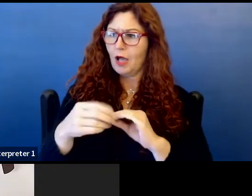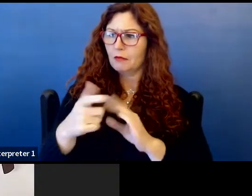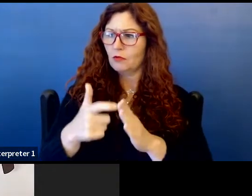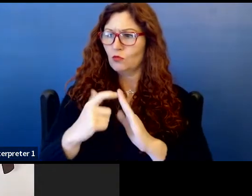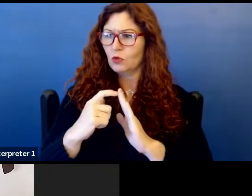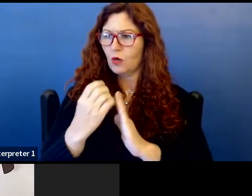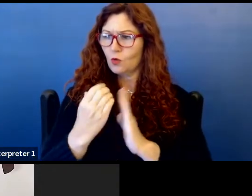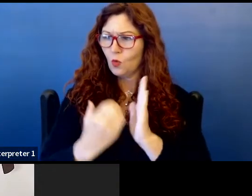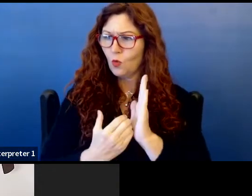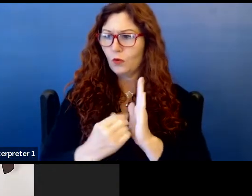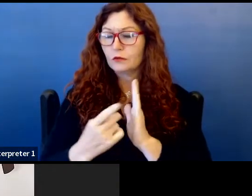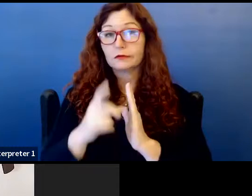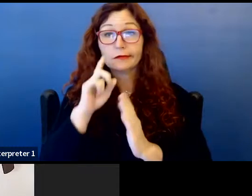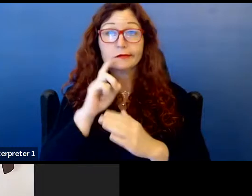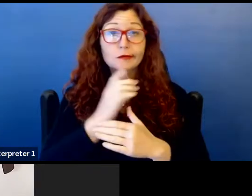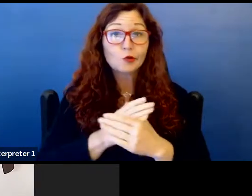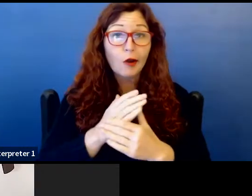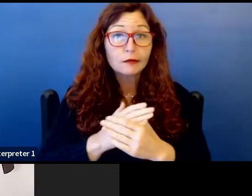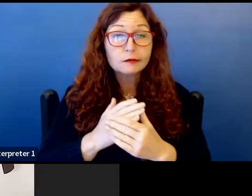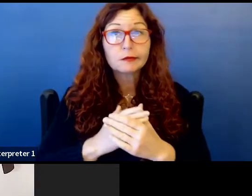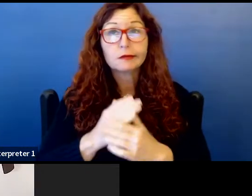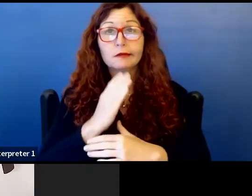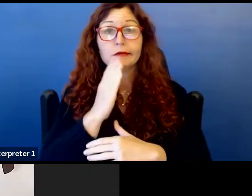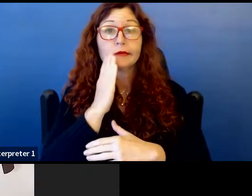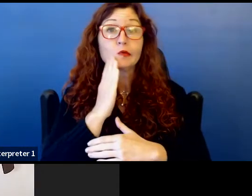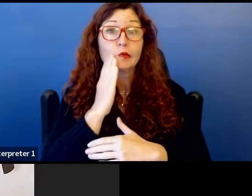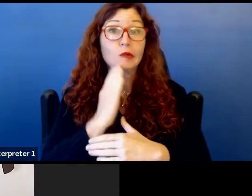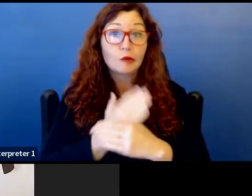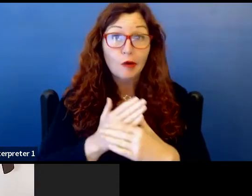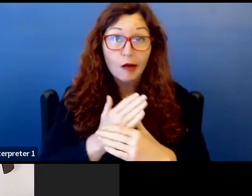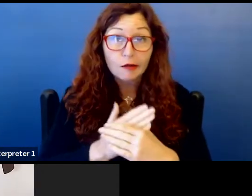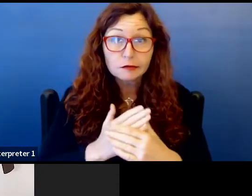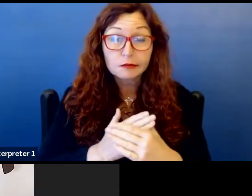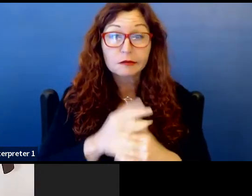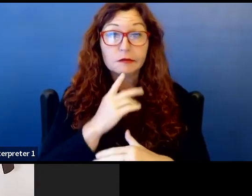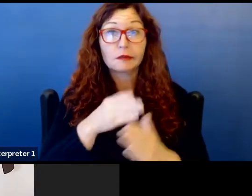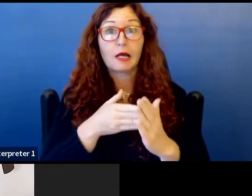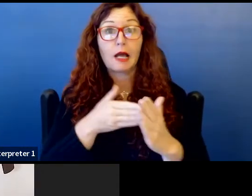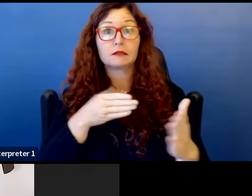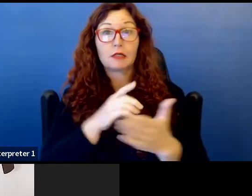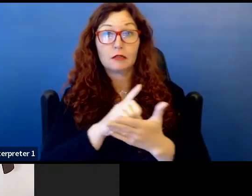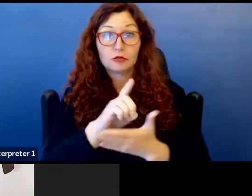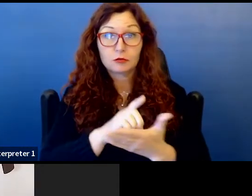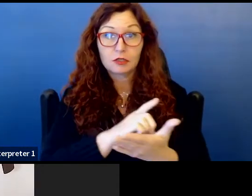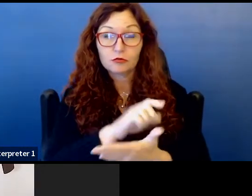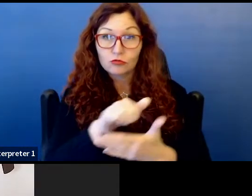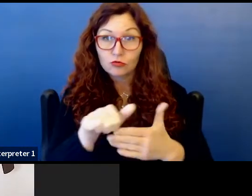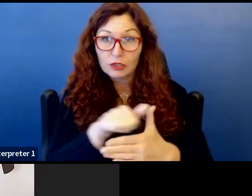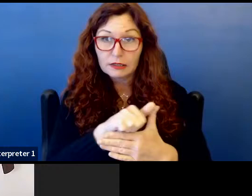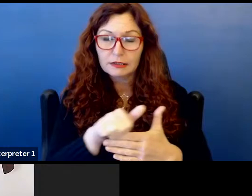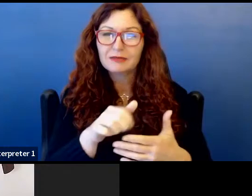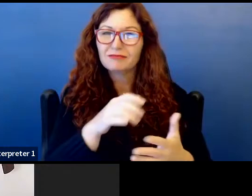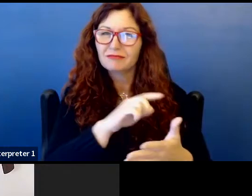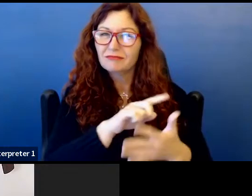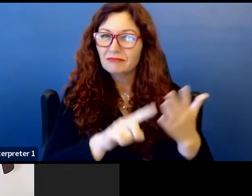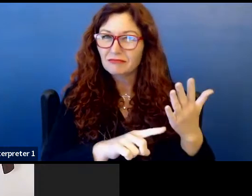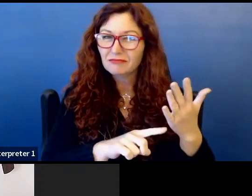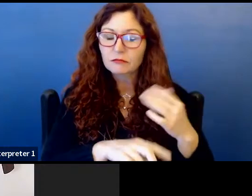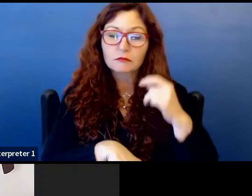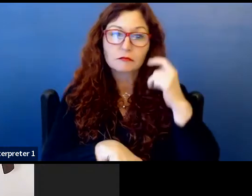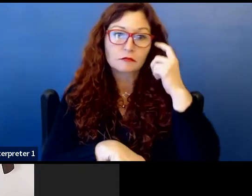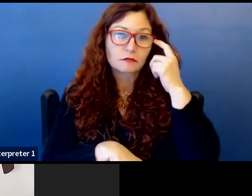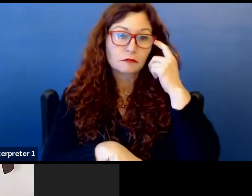harassment racial harassment or anti-harassment anti-discrimination training so is it the case in your experience